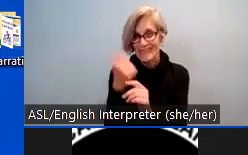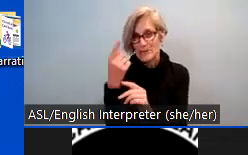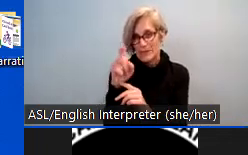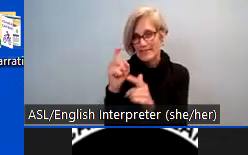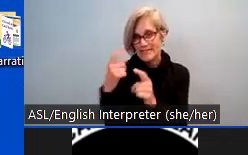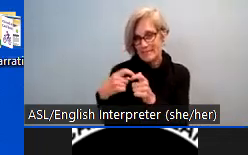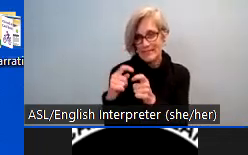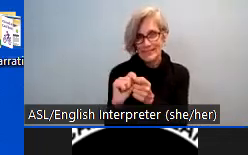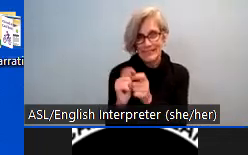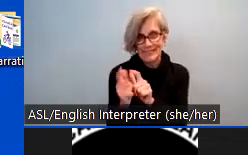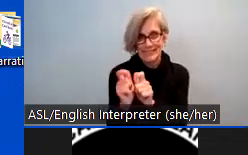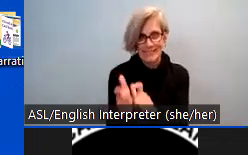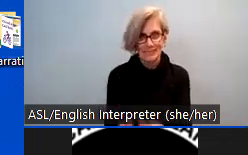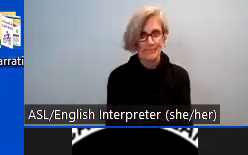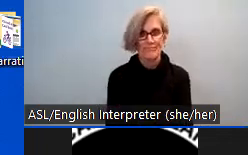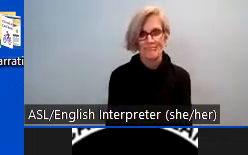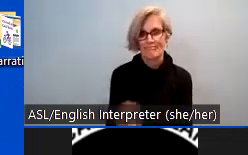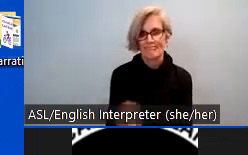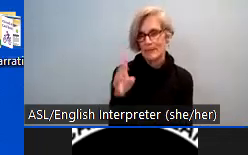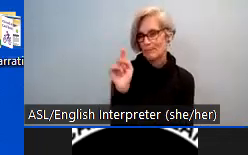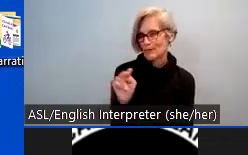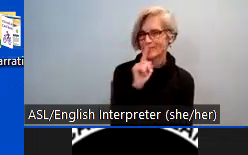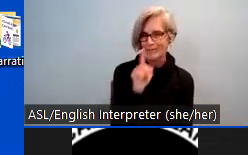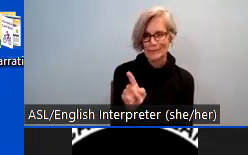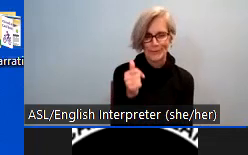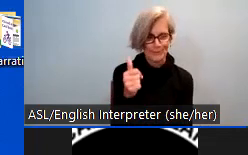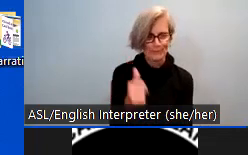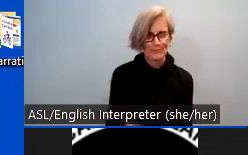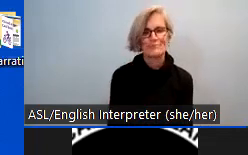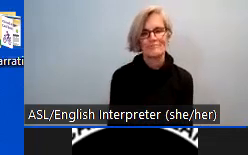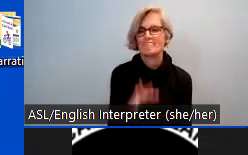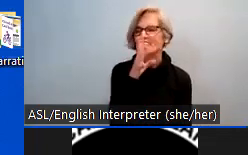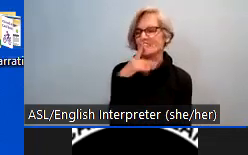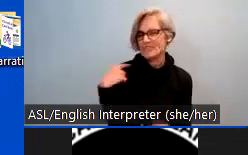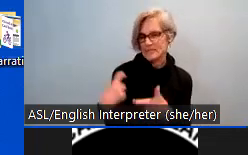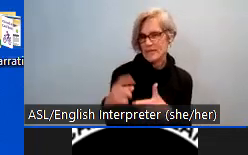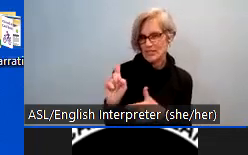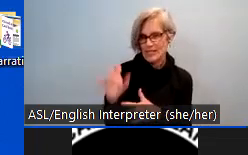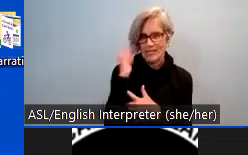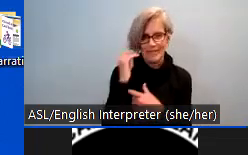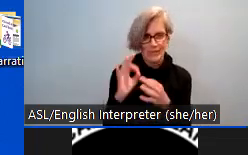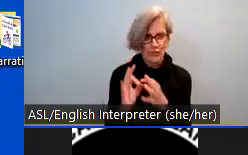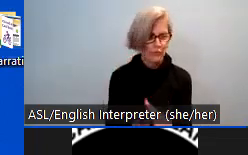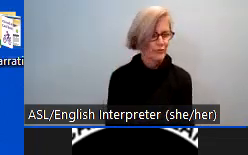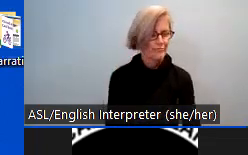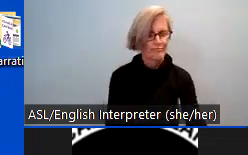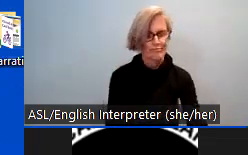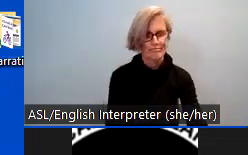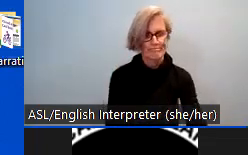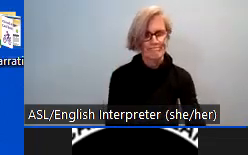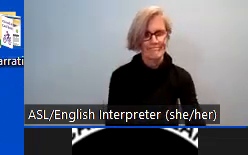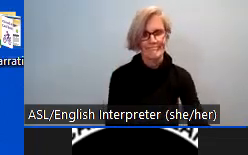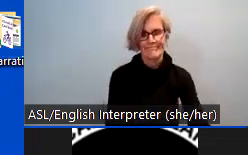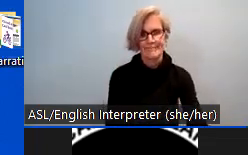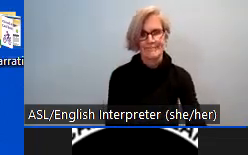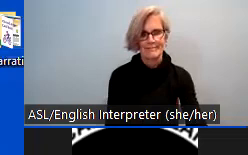interpretation. Absolutely, thank you. Muy buenas tardes, aquí sus intérpretes. ¿Necesitarían interpretación al español en este momento? Por favor, sean